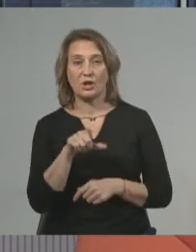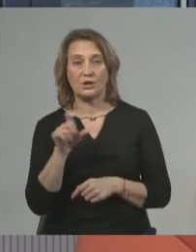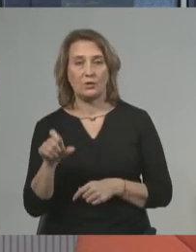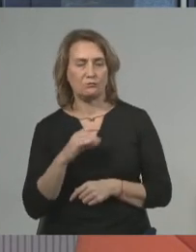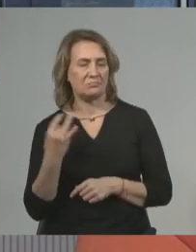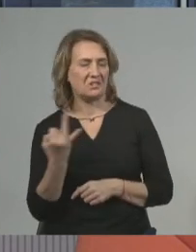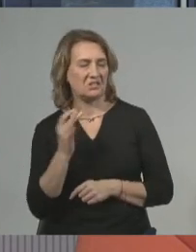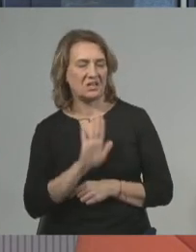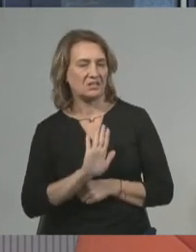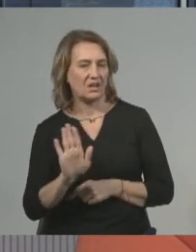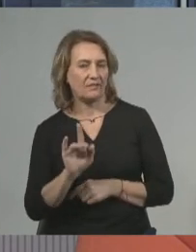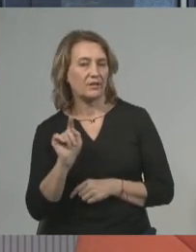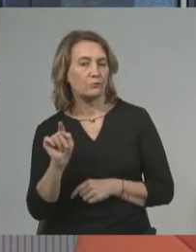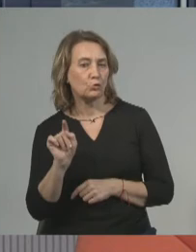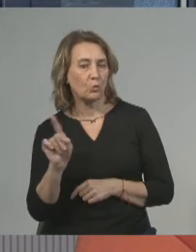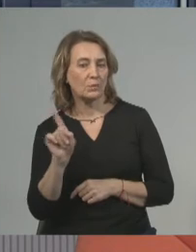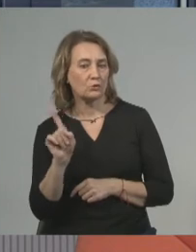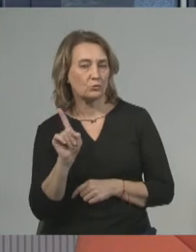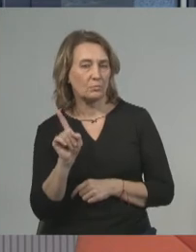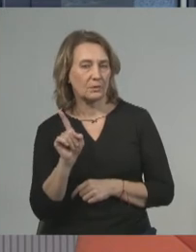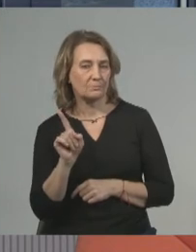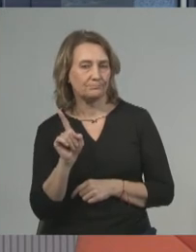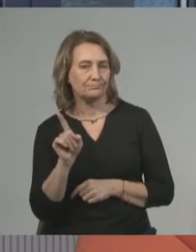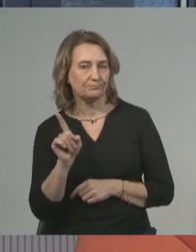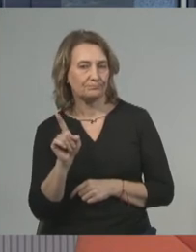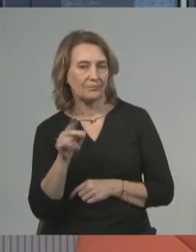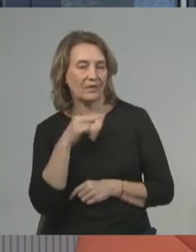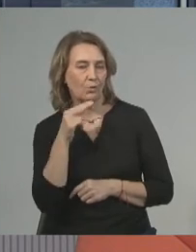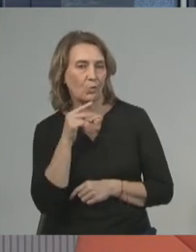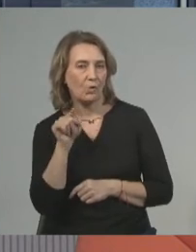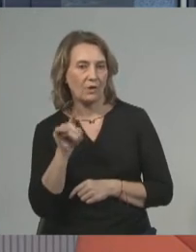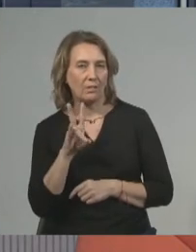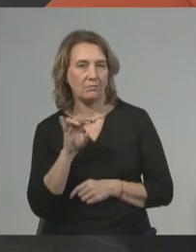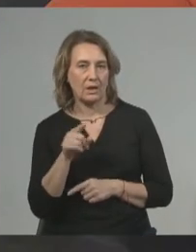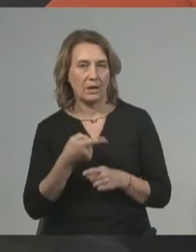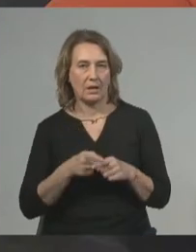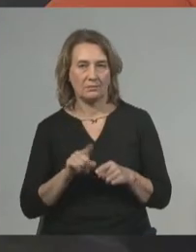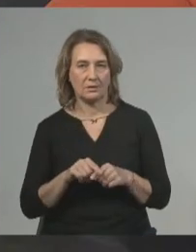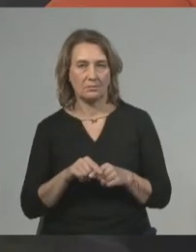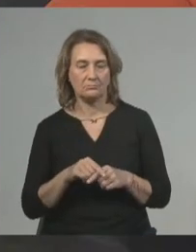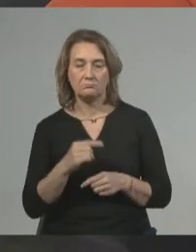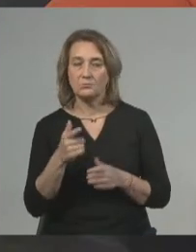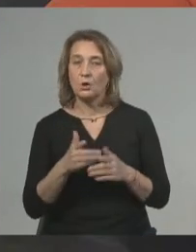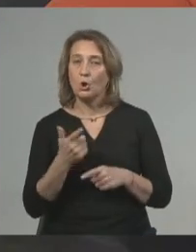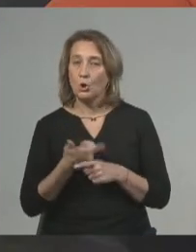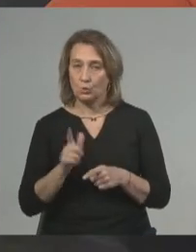keep obviously digging into these these types of questions okay thank you